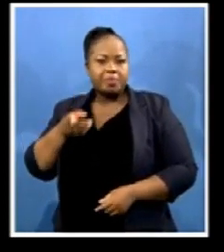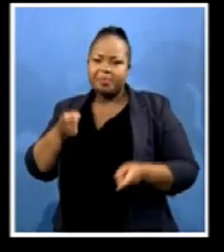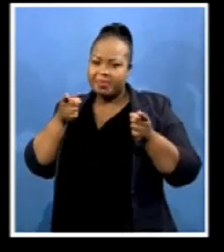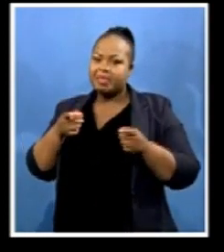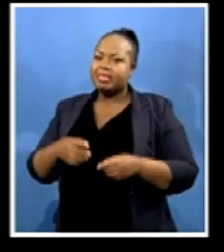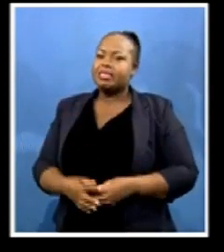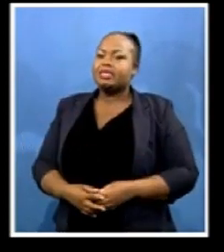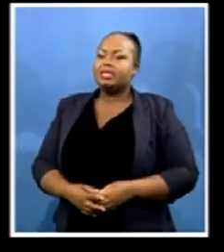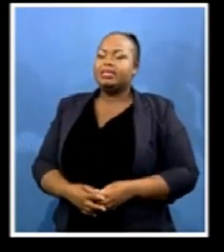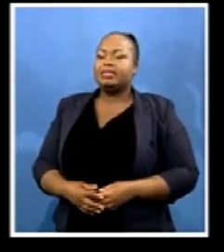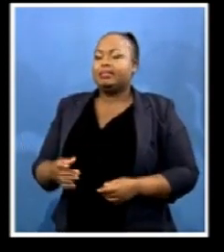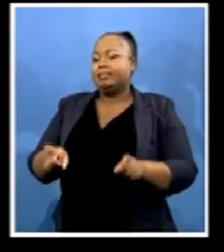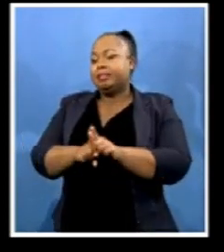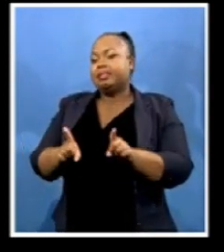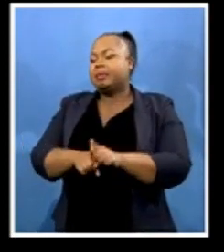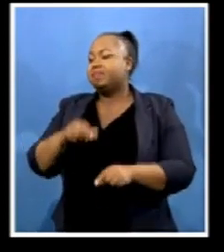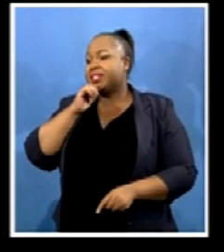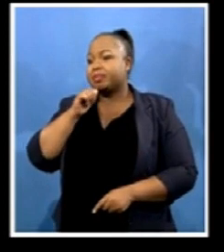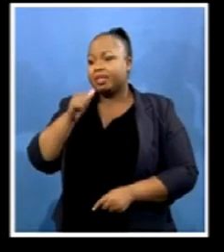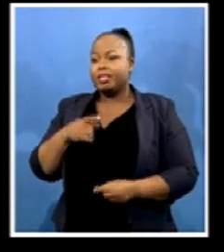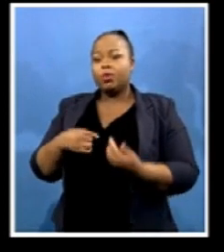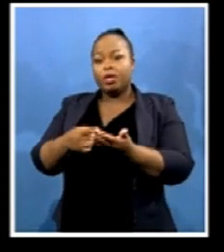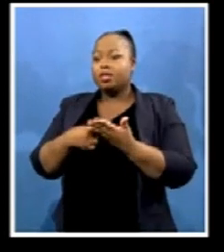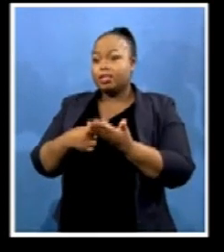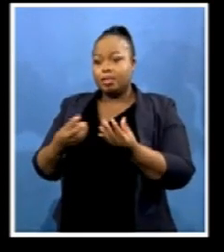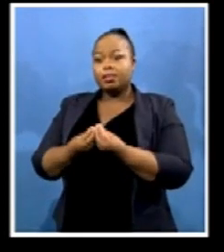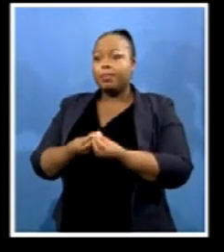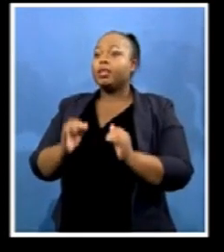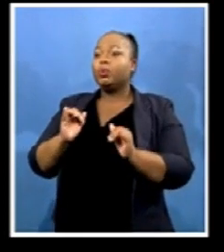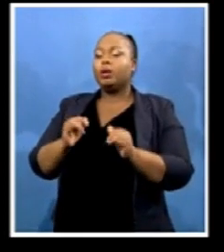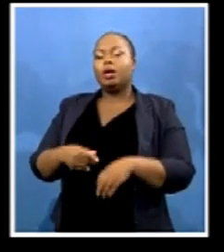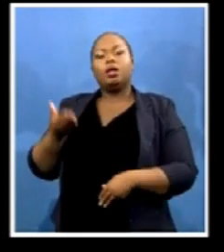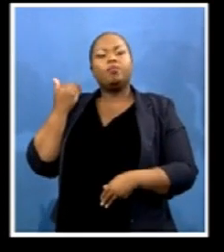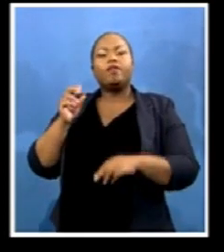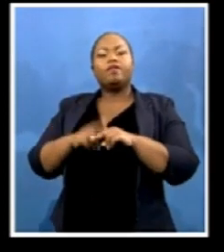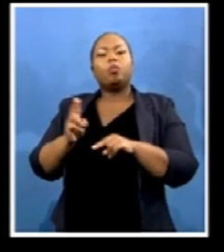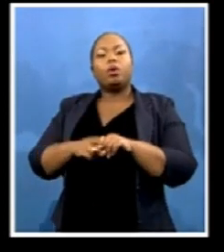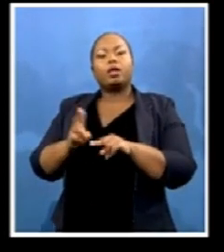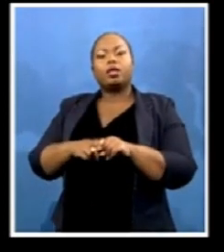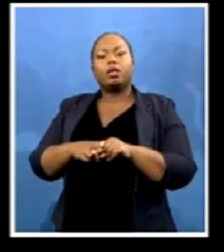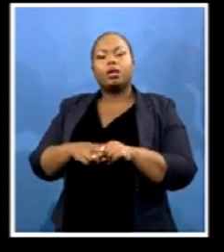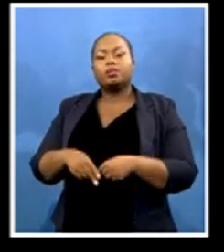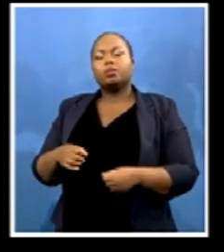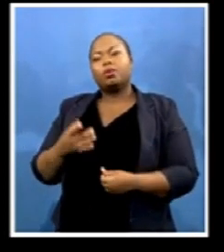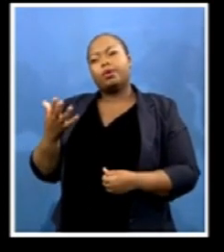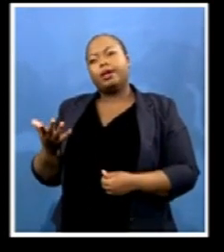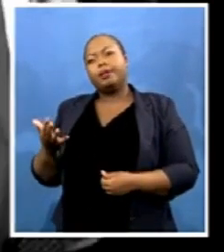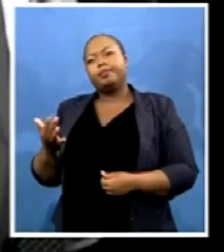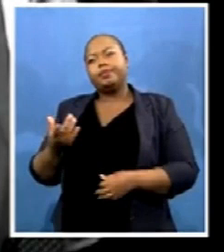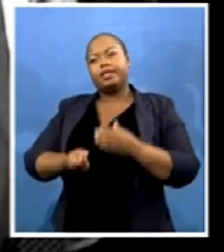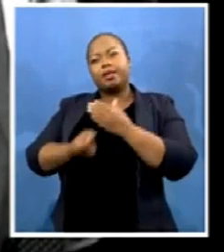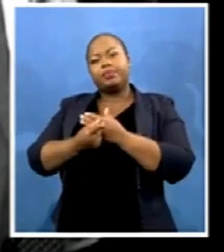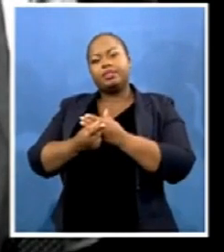this conversation that we had in February, it was on the eve of the 30th anniversary of